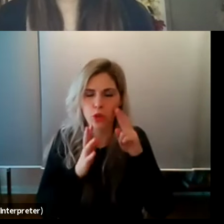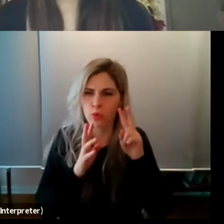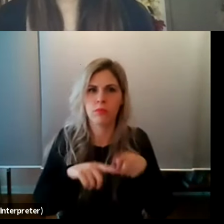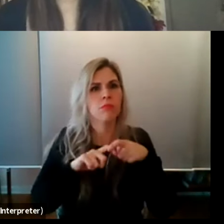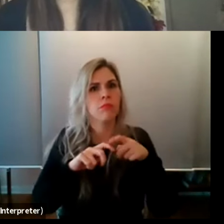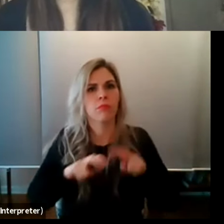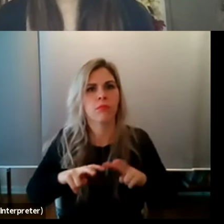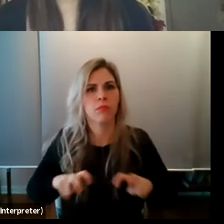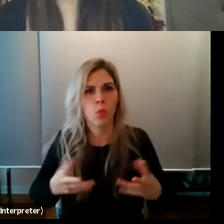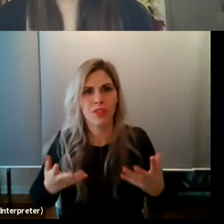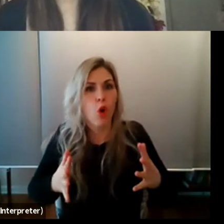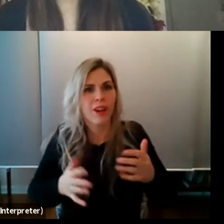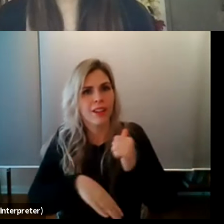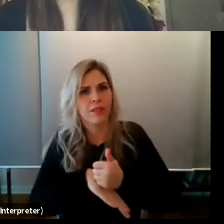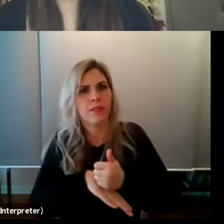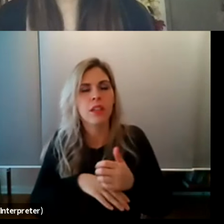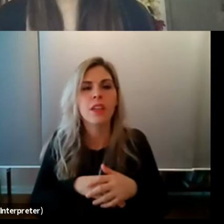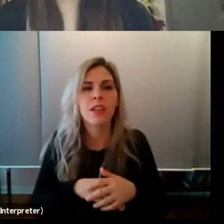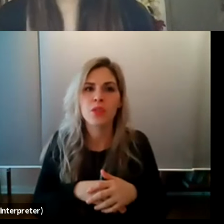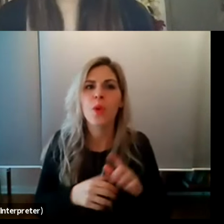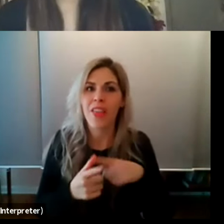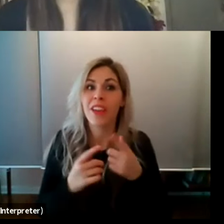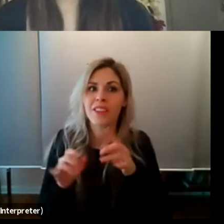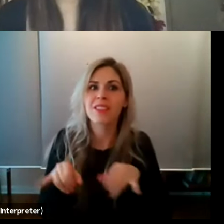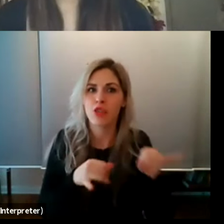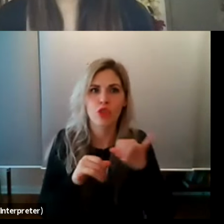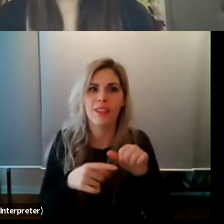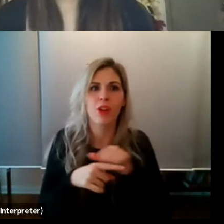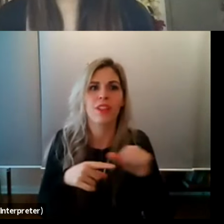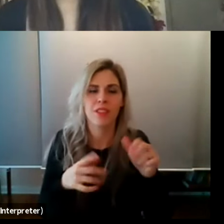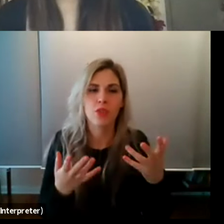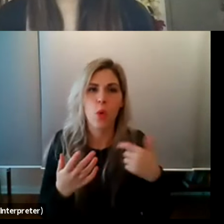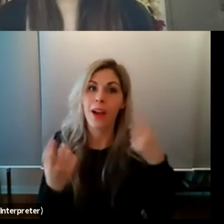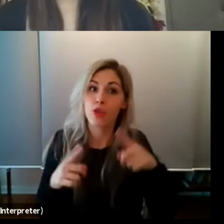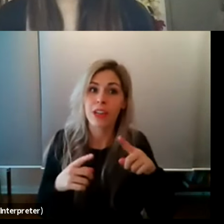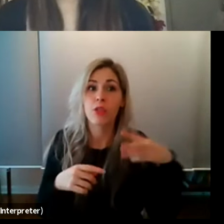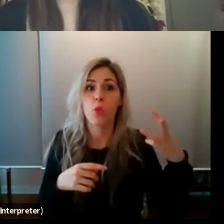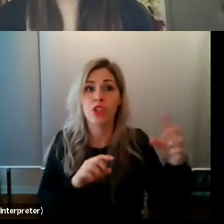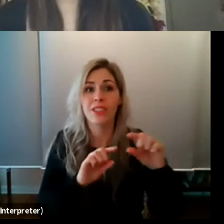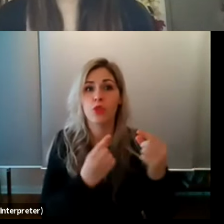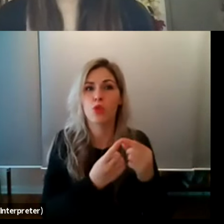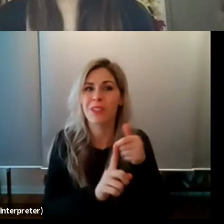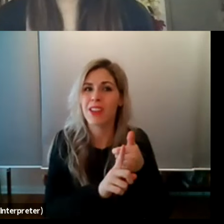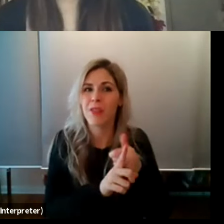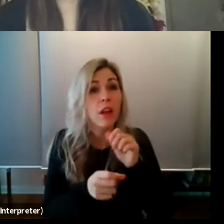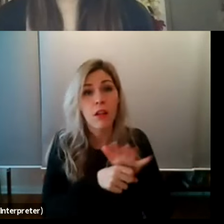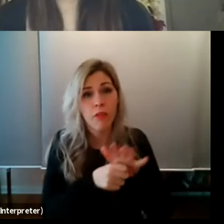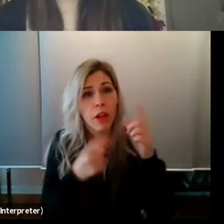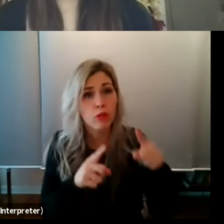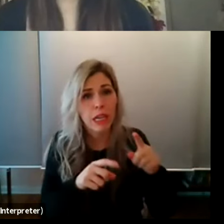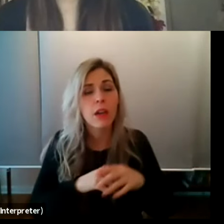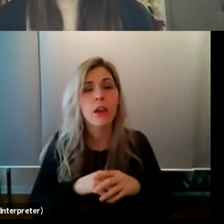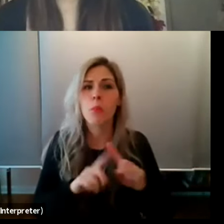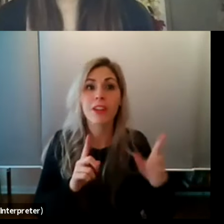that they use something standardized. So I agree to the point about the Washington Group maybe not being enough, but it's a